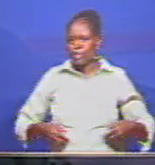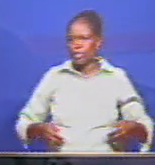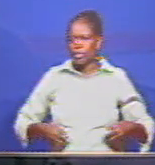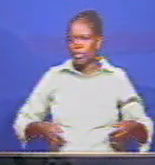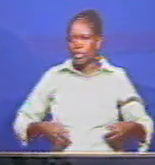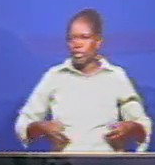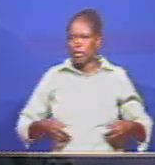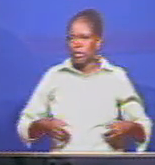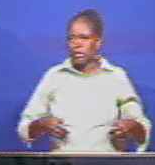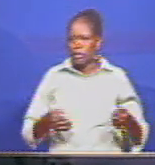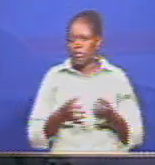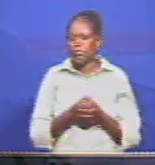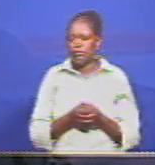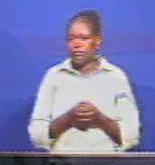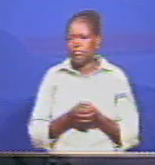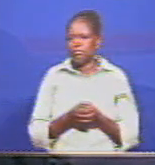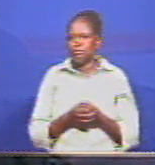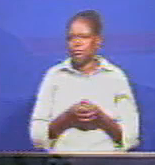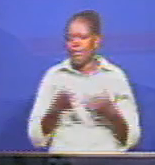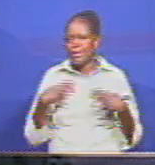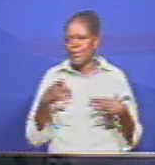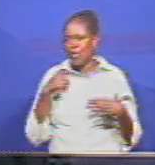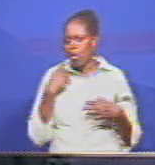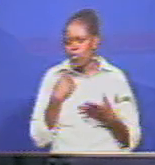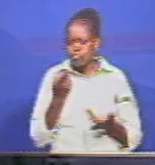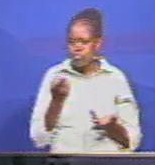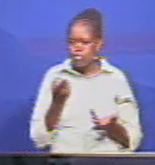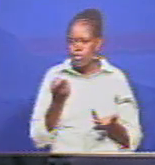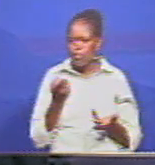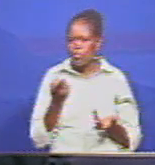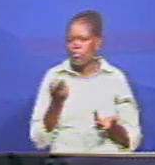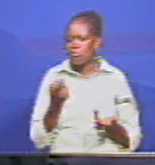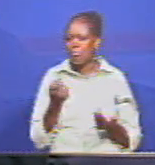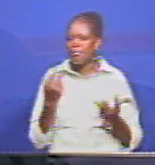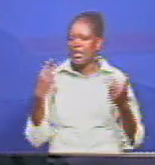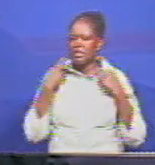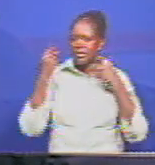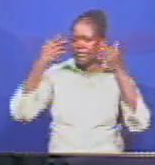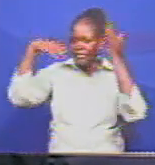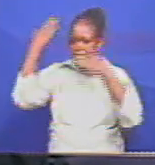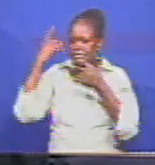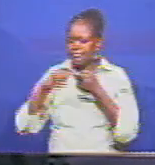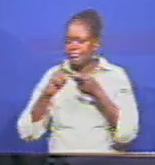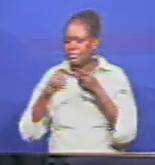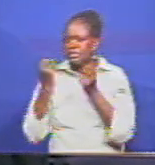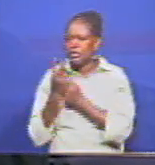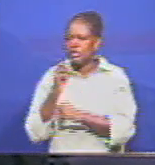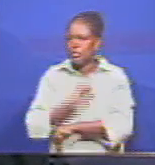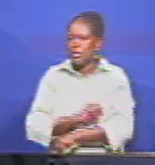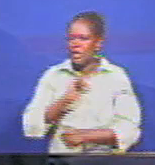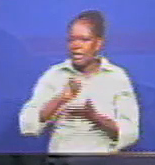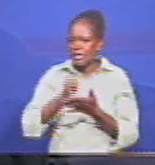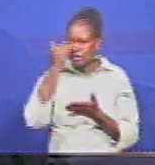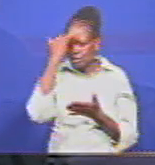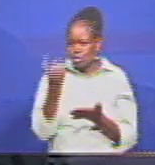mm-hmm. Those who really study in the university, mm-hmm. secondary schools. That is why, at the end